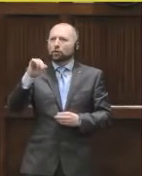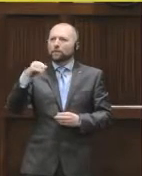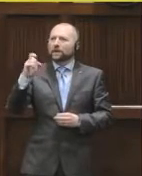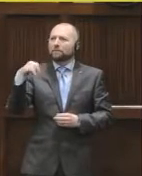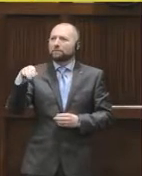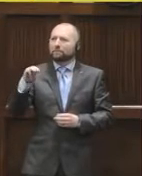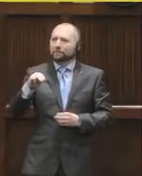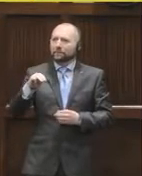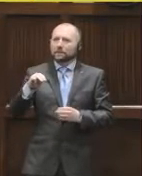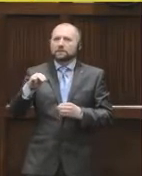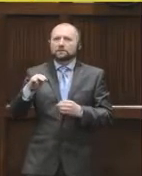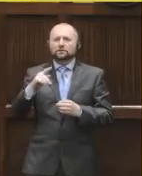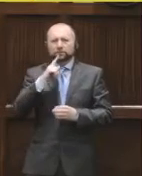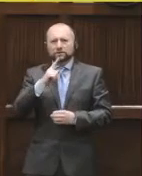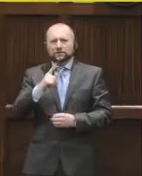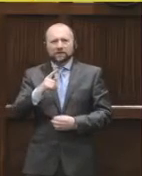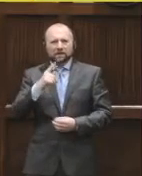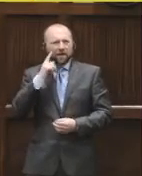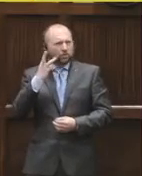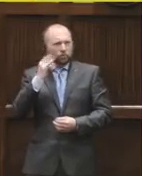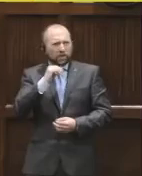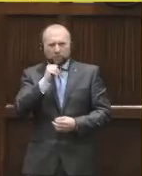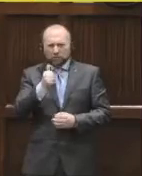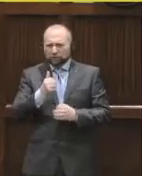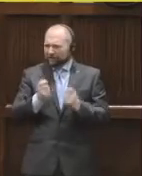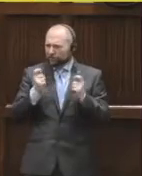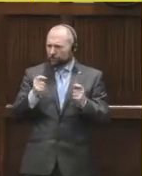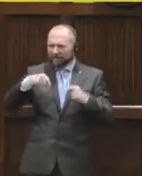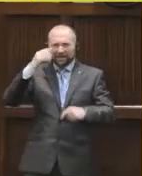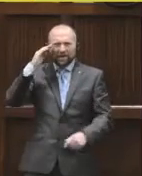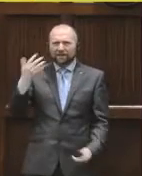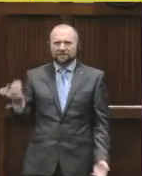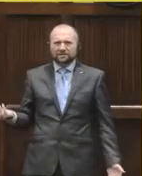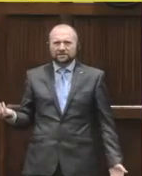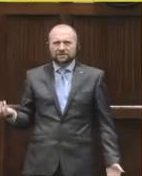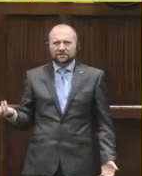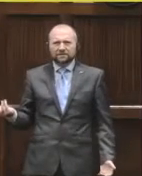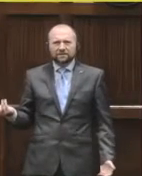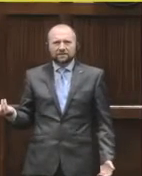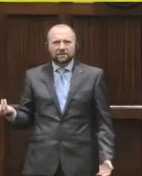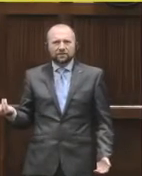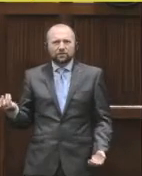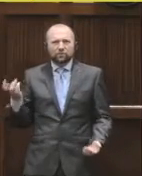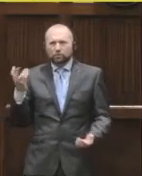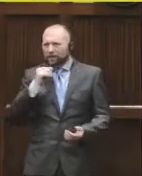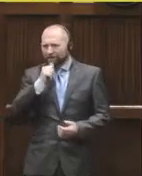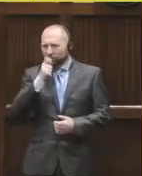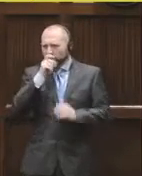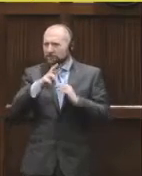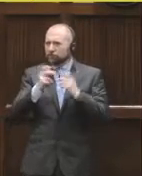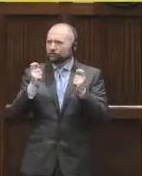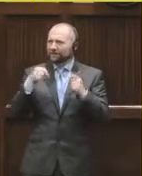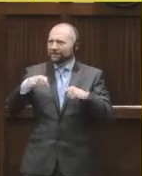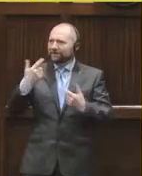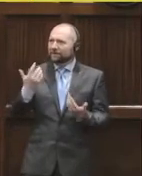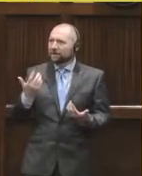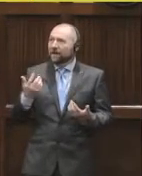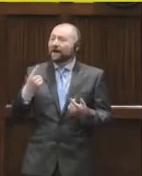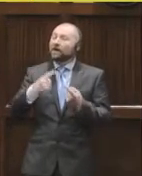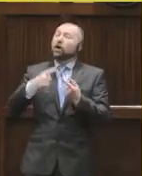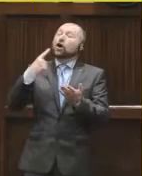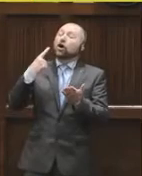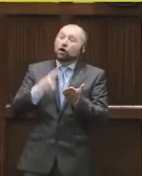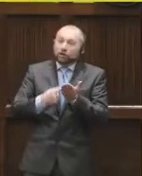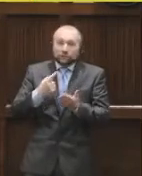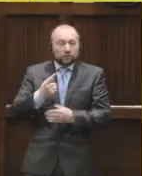know, I don't see why we don't have our own training course back here again. And I don't see also why we're not